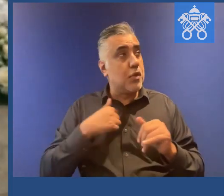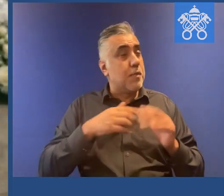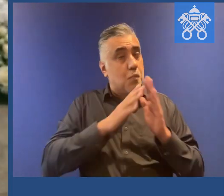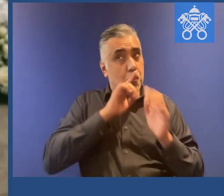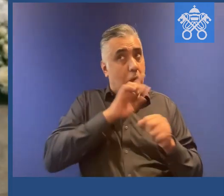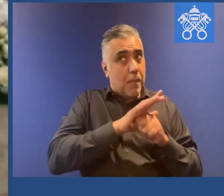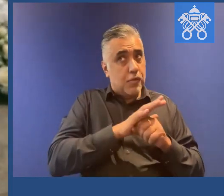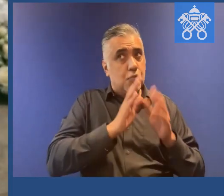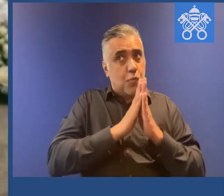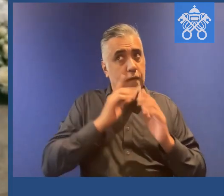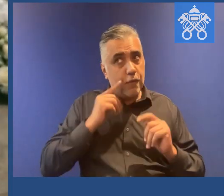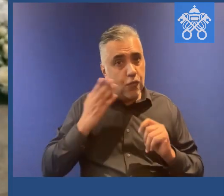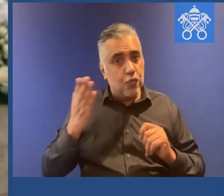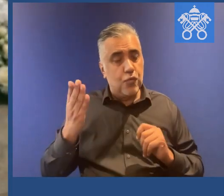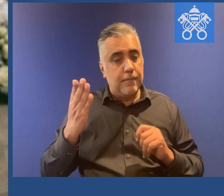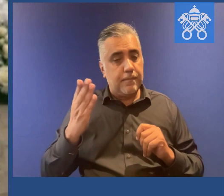to pray for you.